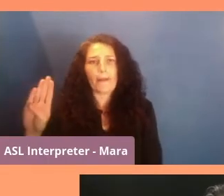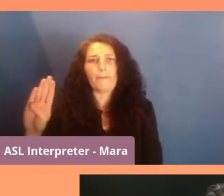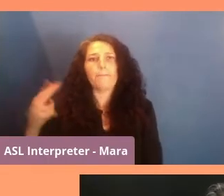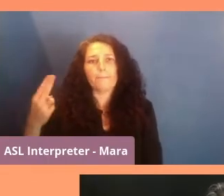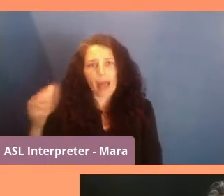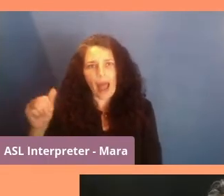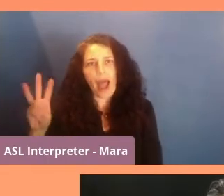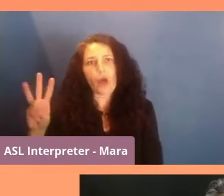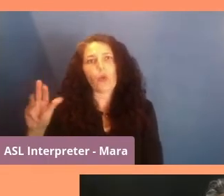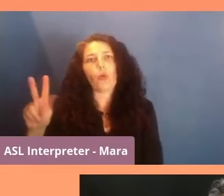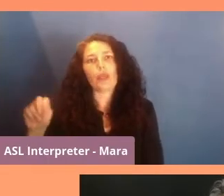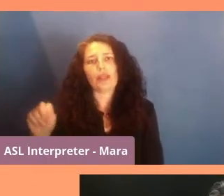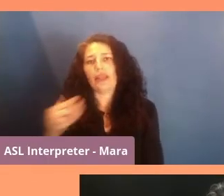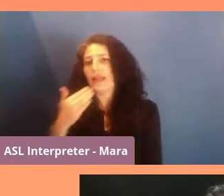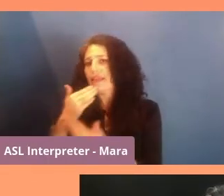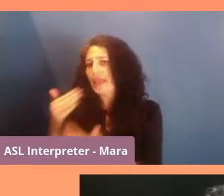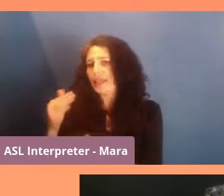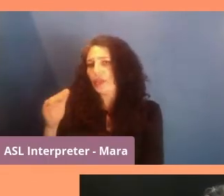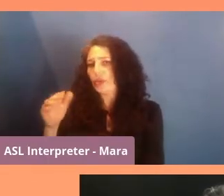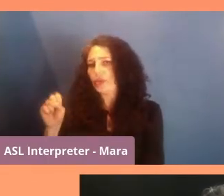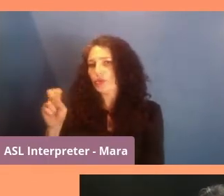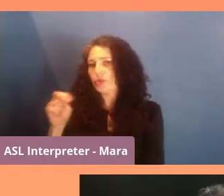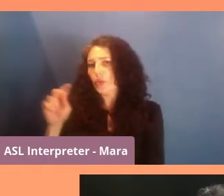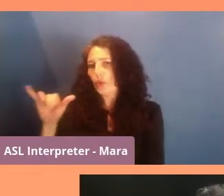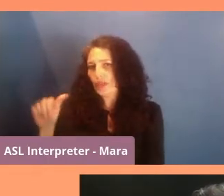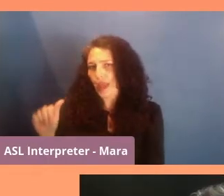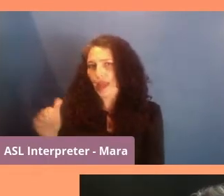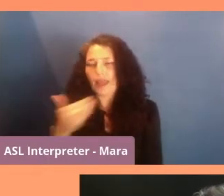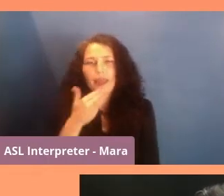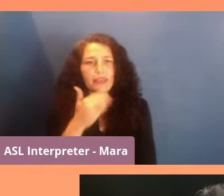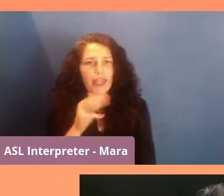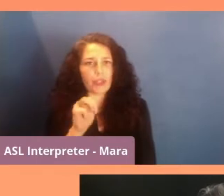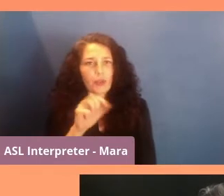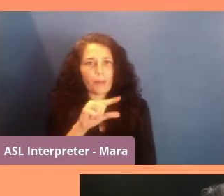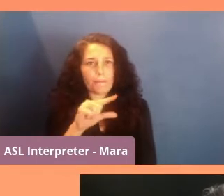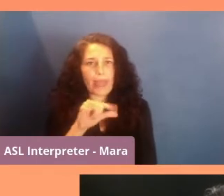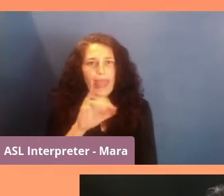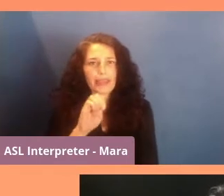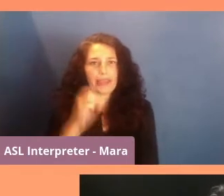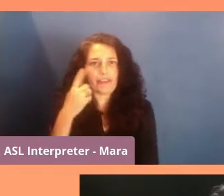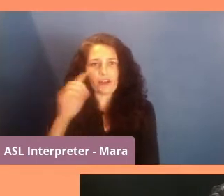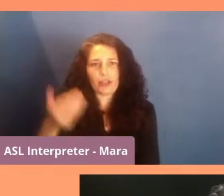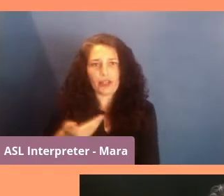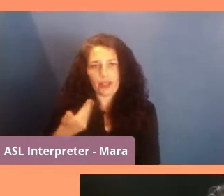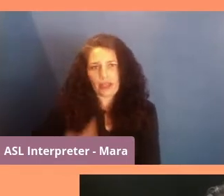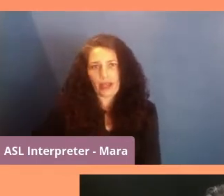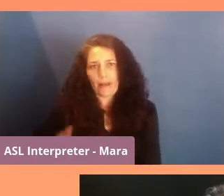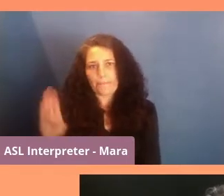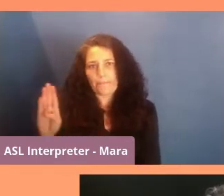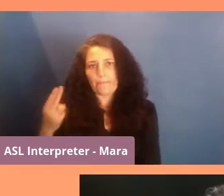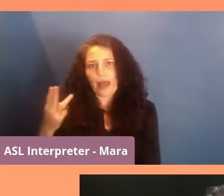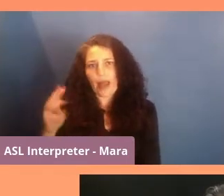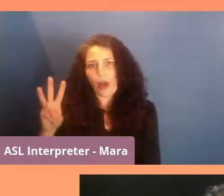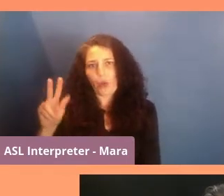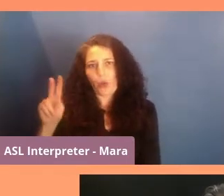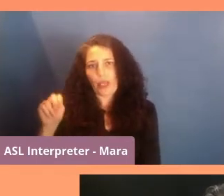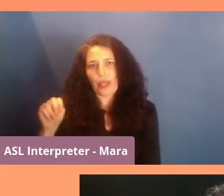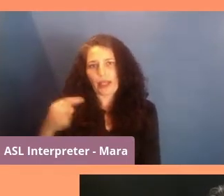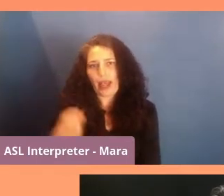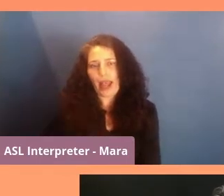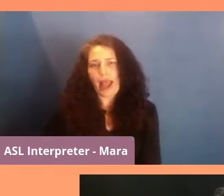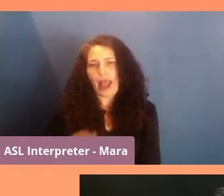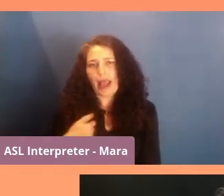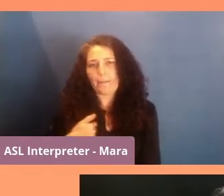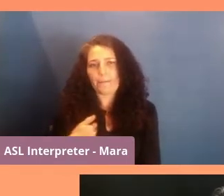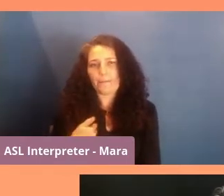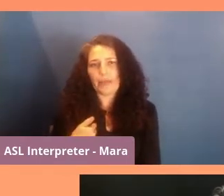Thank you, Sonya, and thank you to Maggie for the introduction and IDA. My name is Bhawin. I am